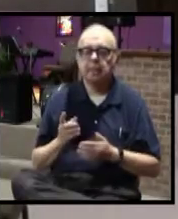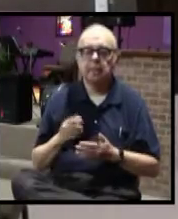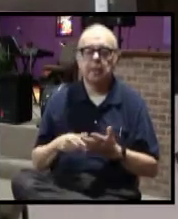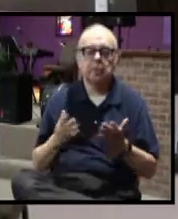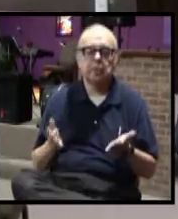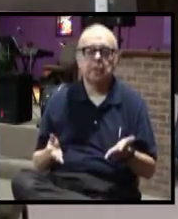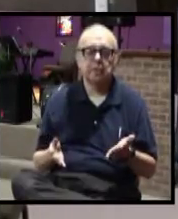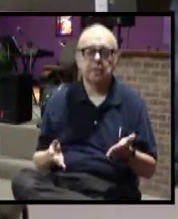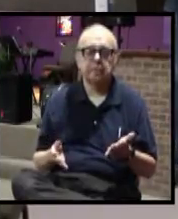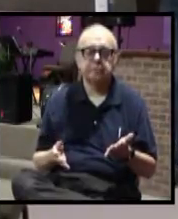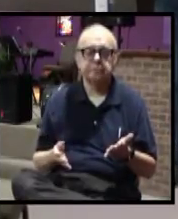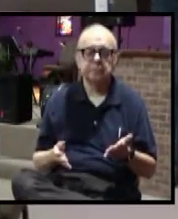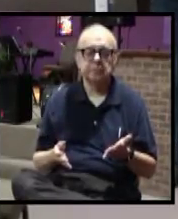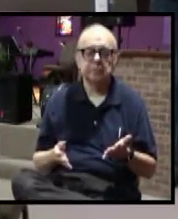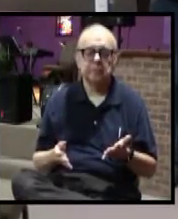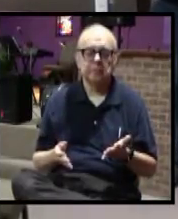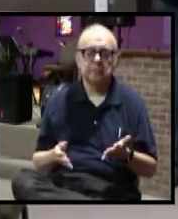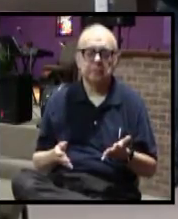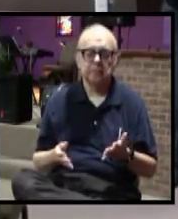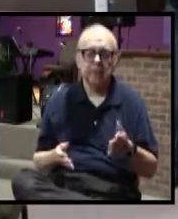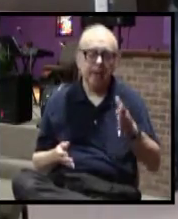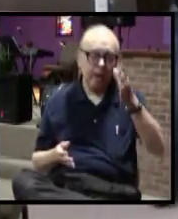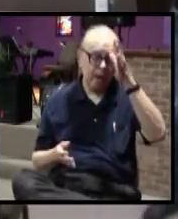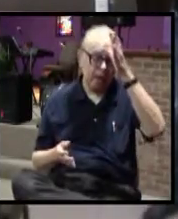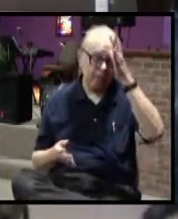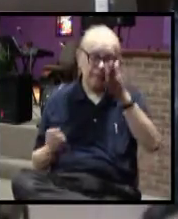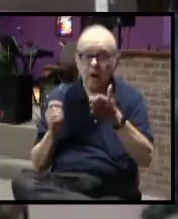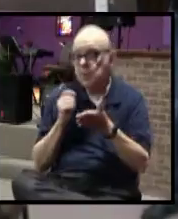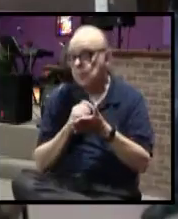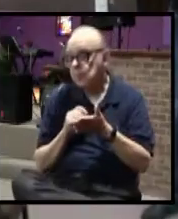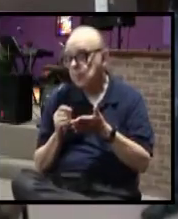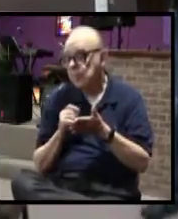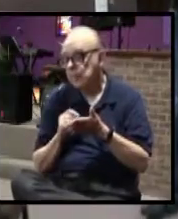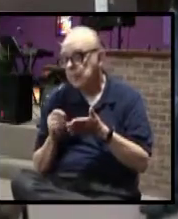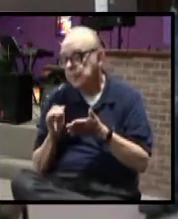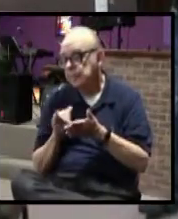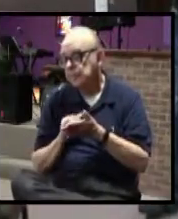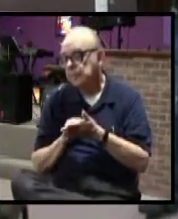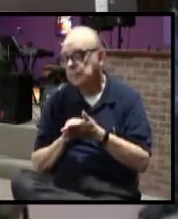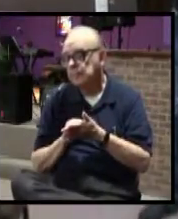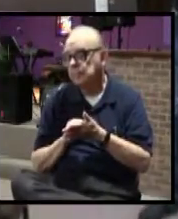Here's what the parents, here's what the father wrote